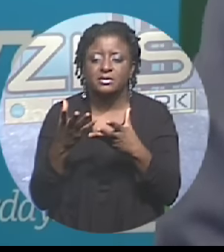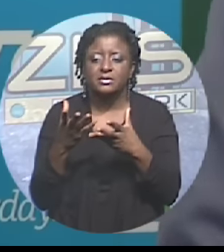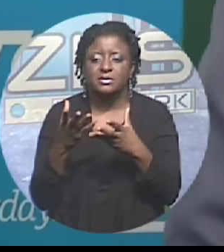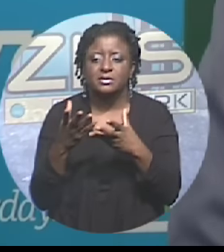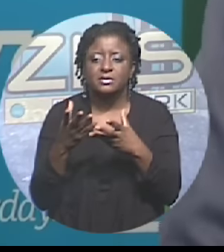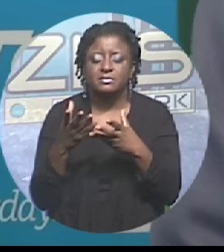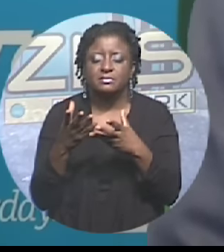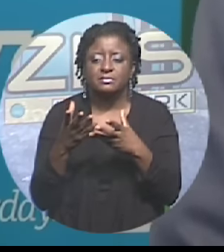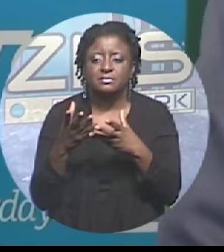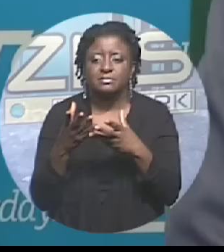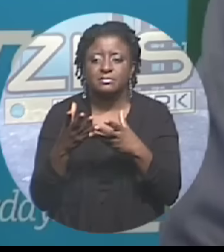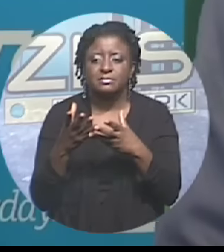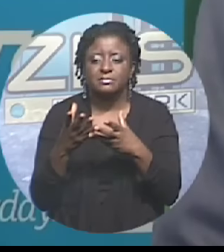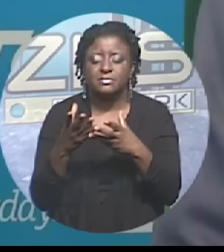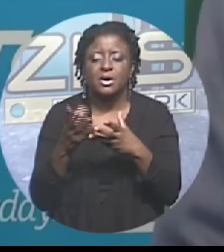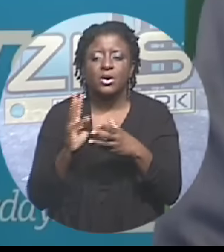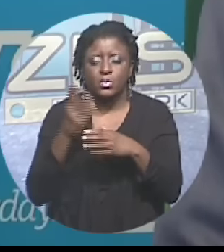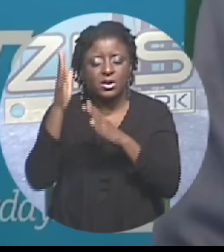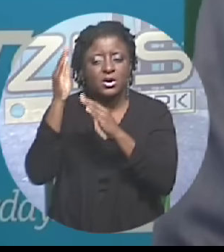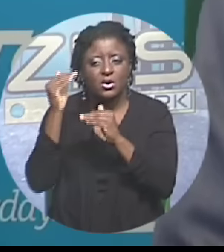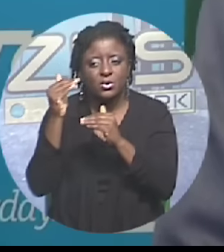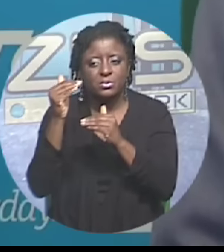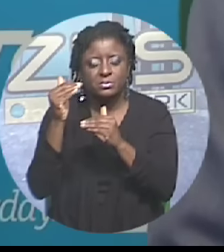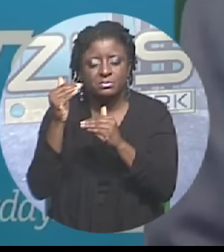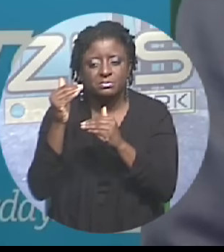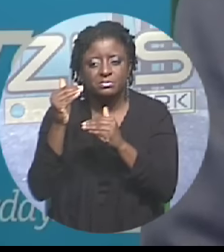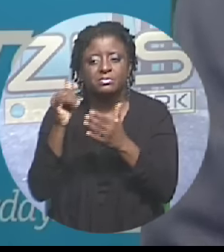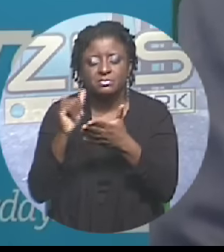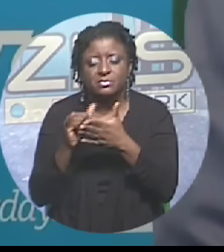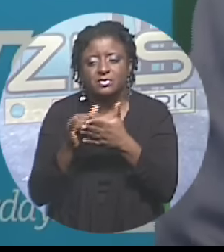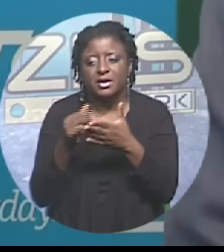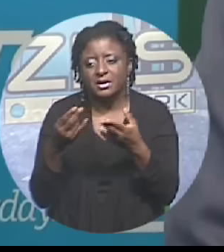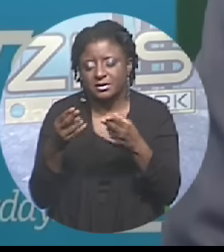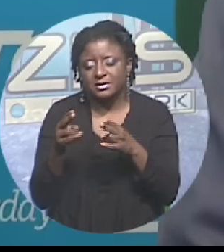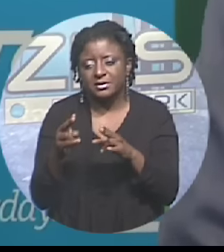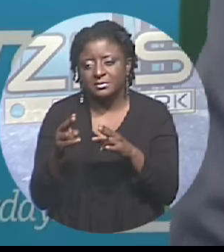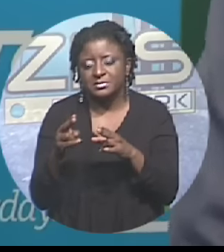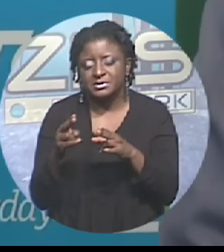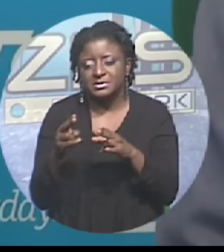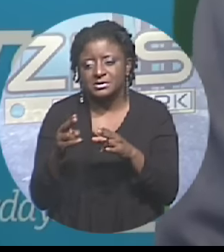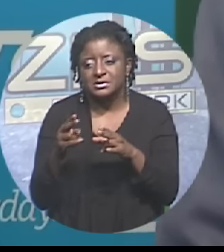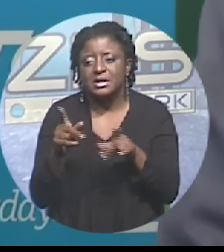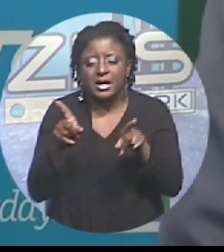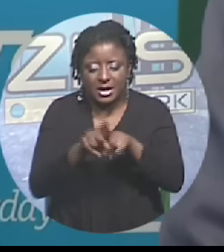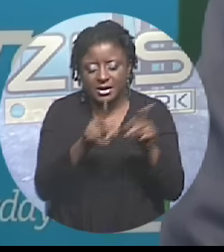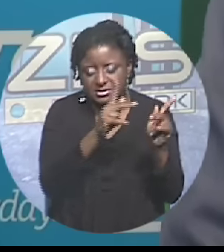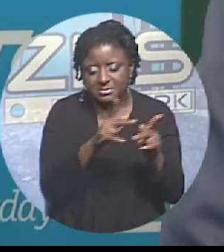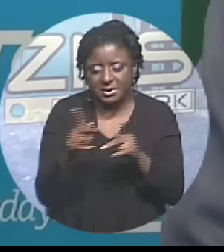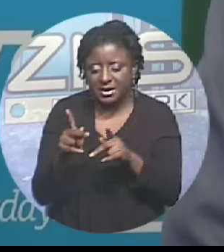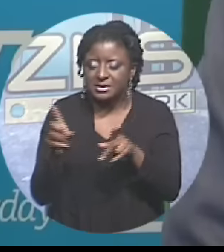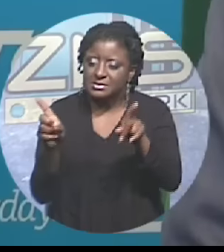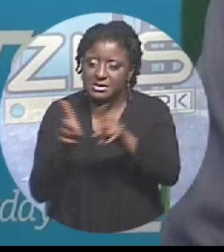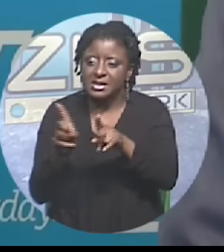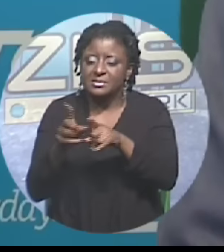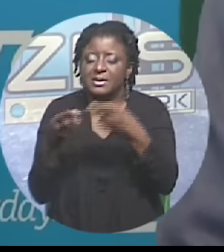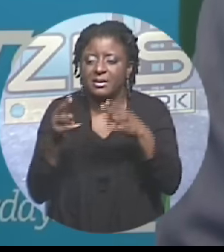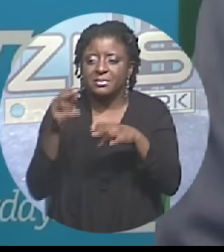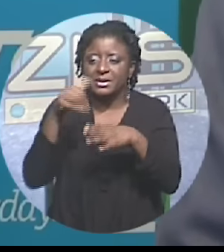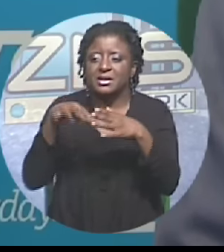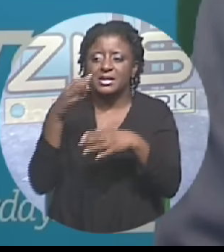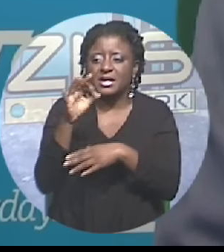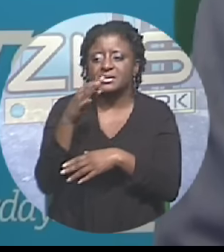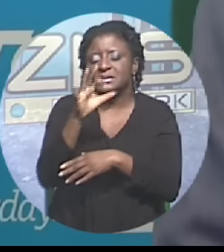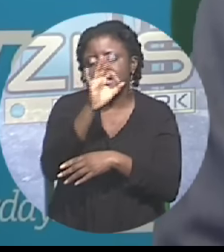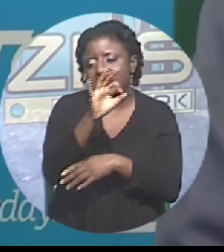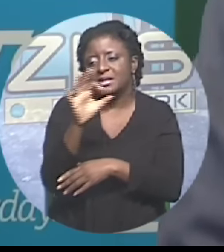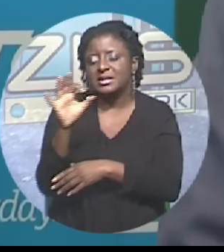have been outsourced. We hope that will work to fruition as is intended, as was done back in 1999. We